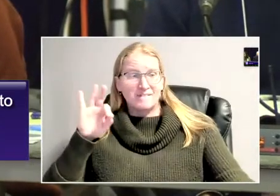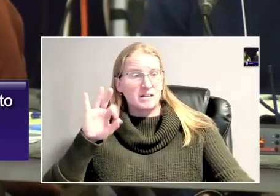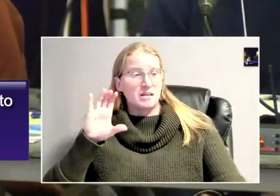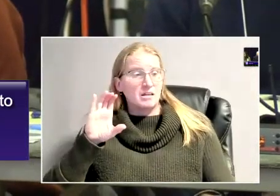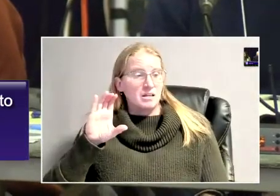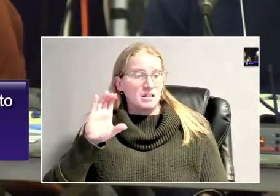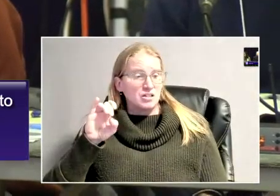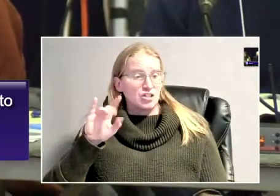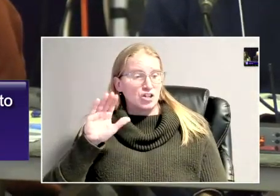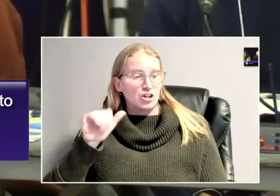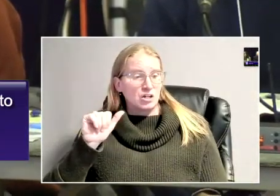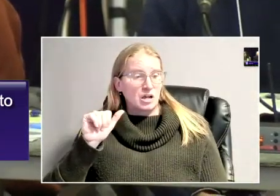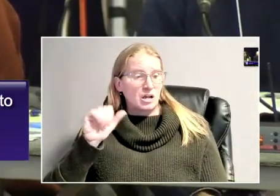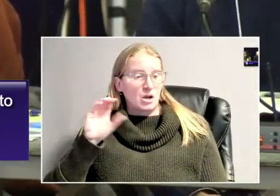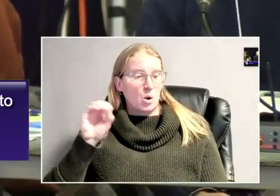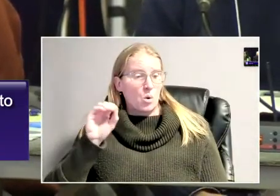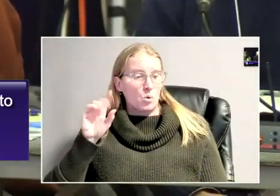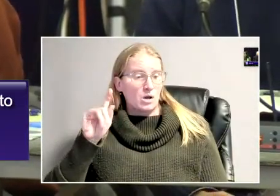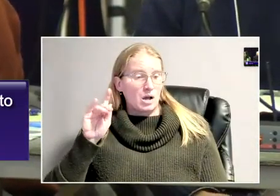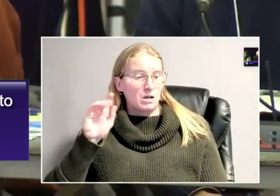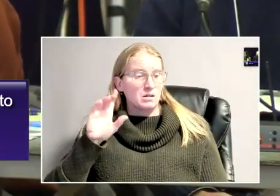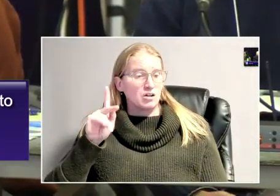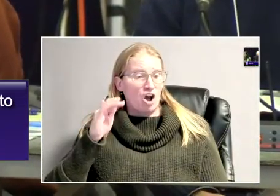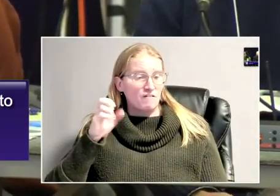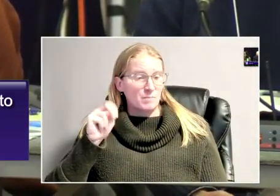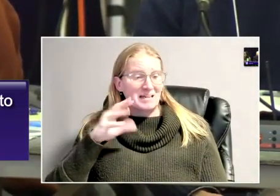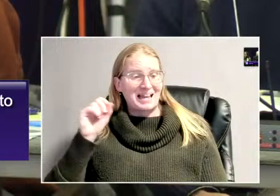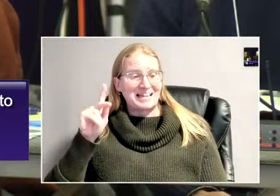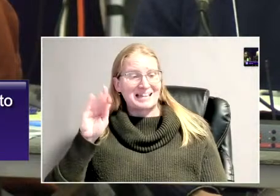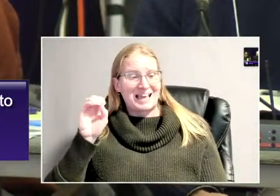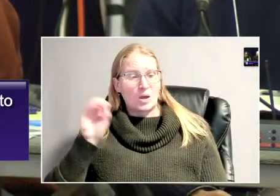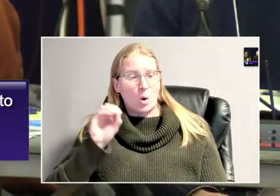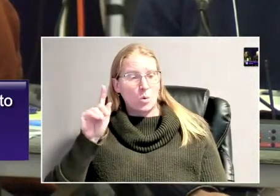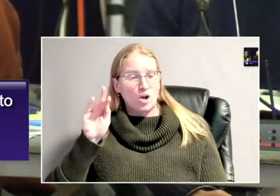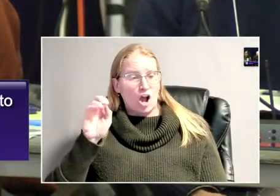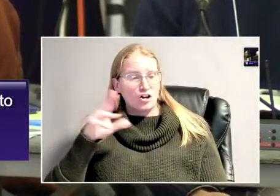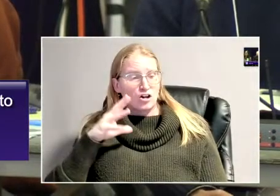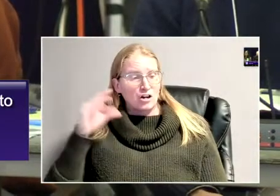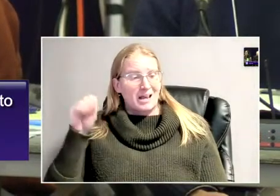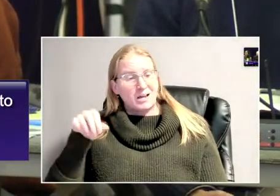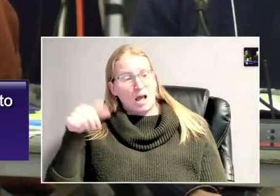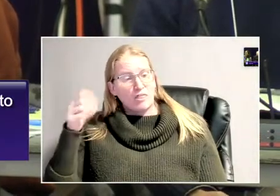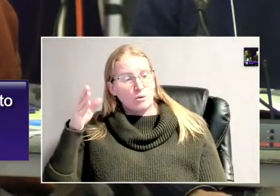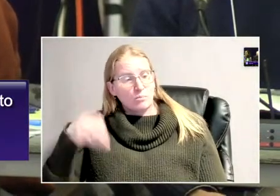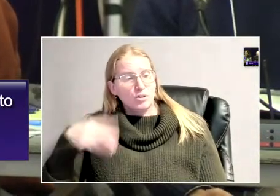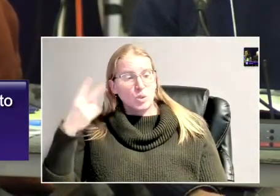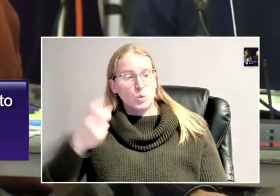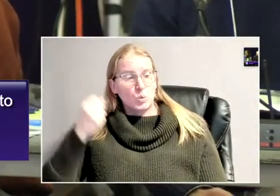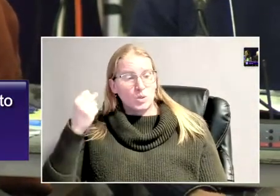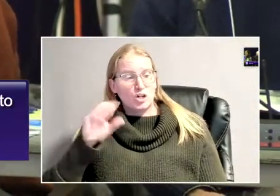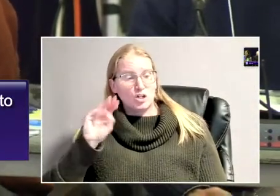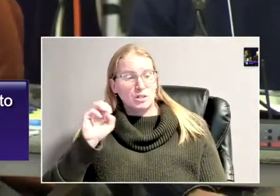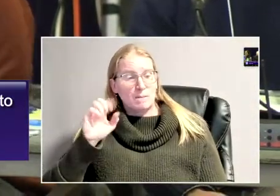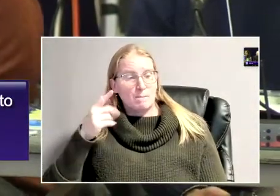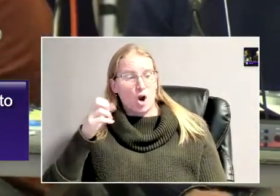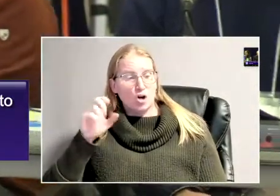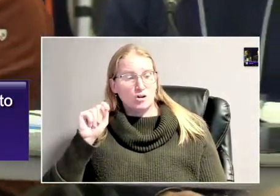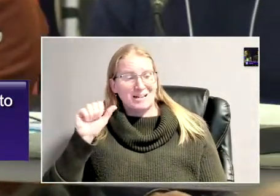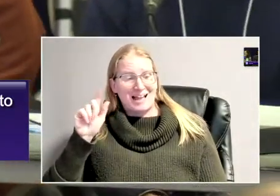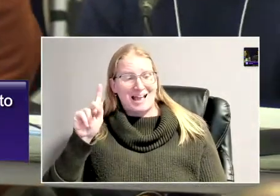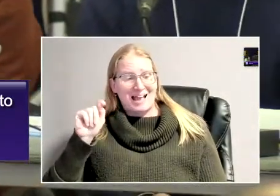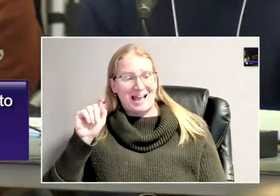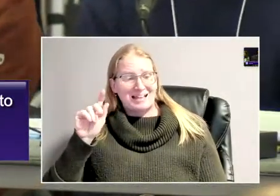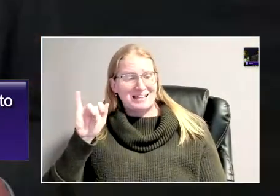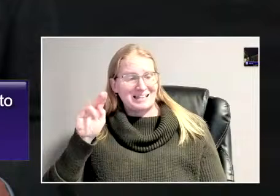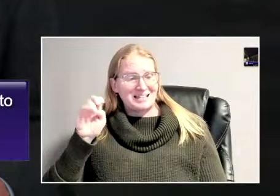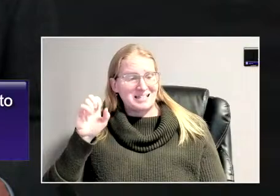Conor and that Margaret ainson be elected to serve a two-year term from 2024 to 2026